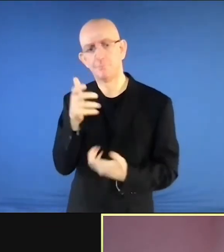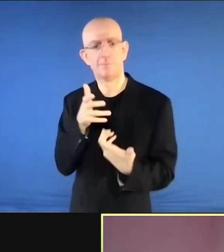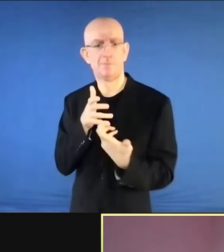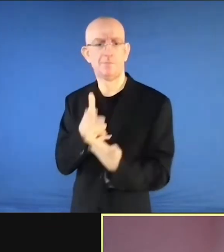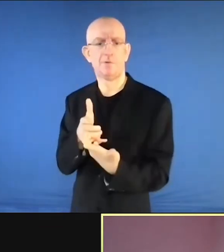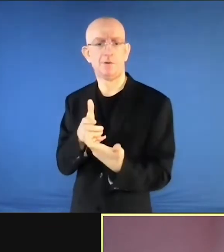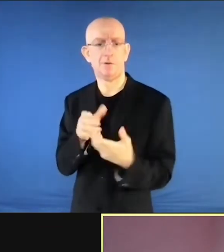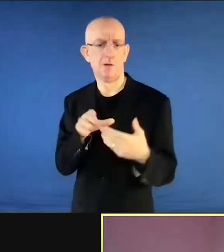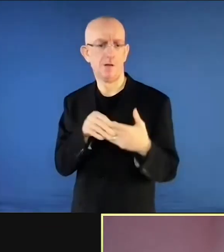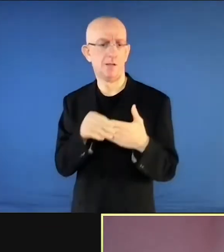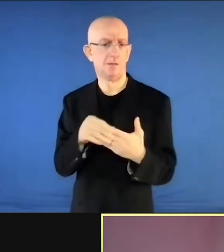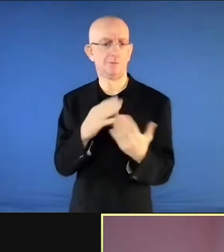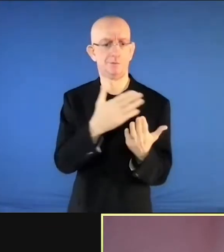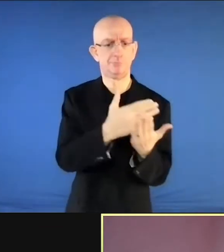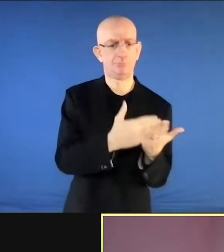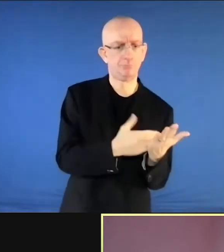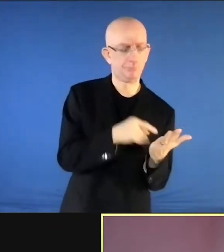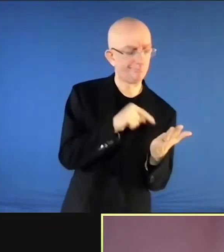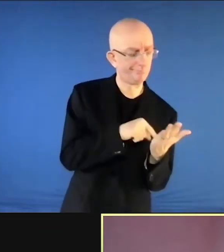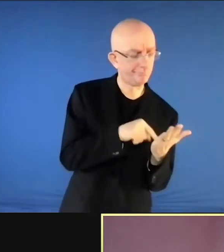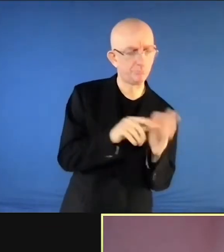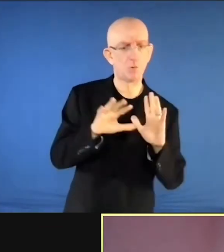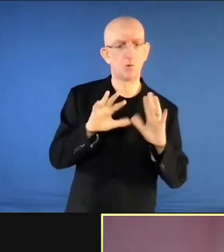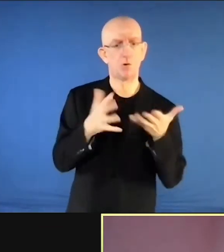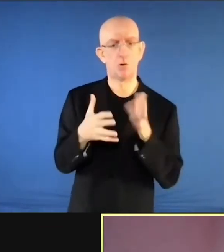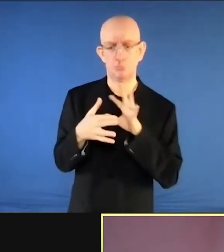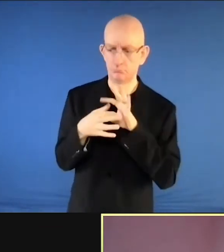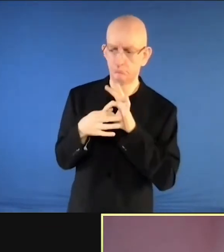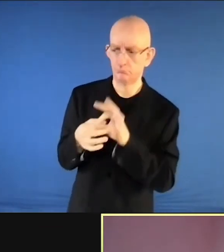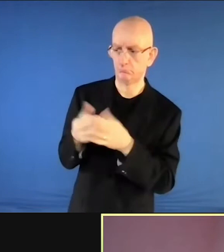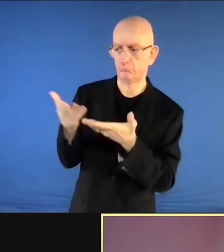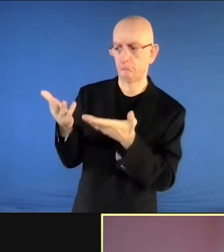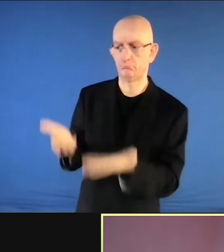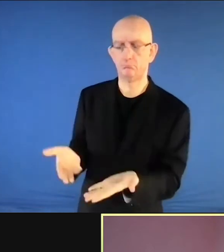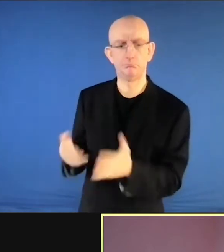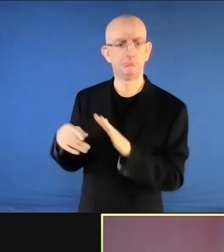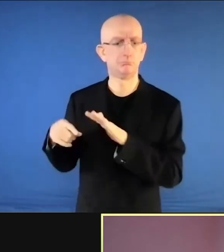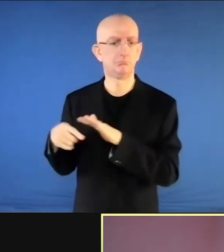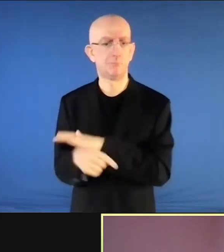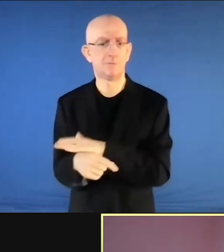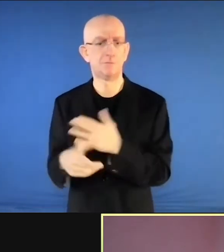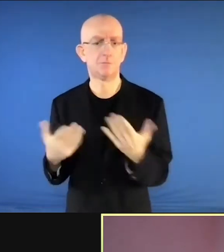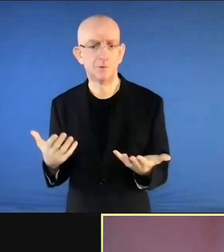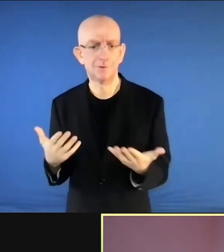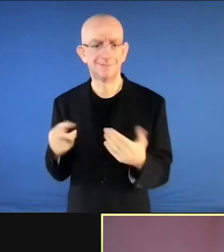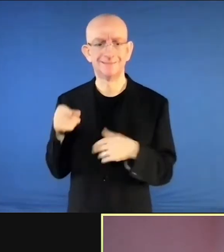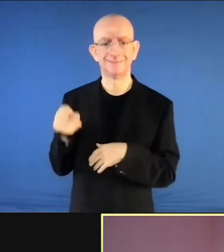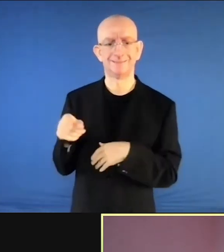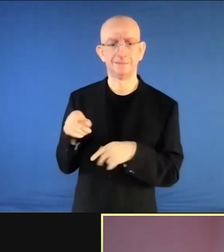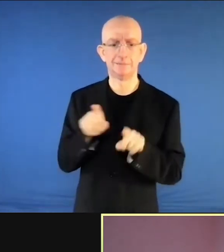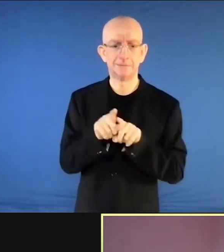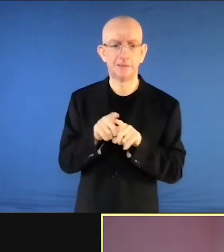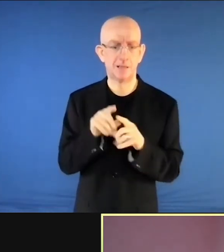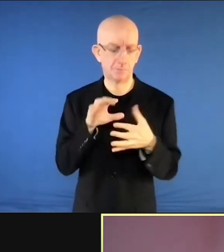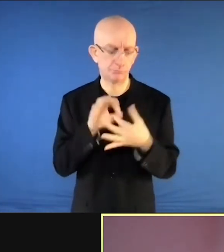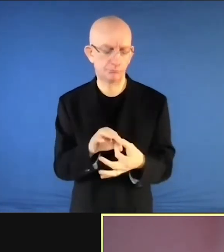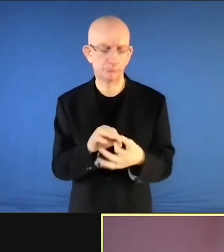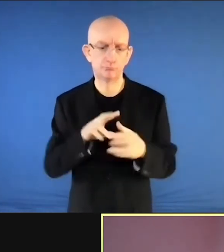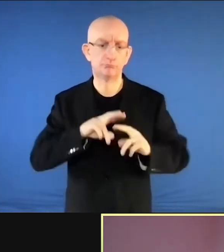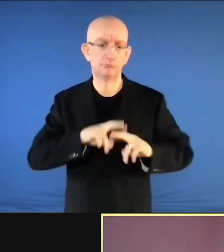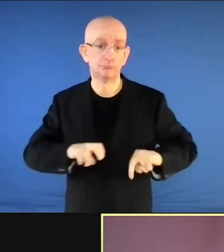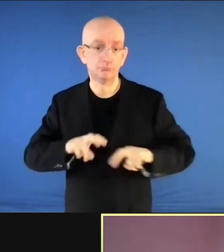especially when this is done by external people to the population of